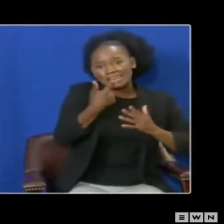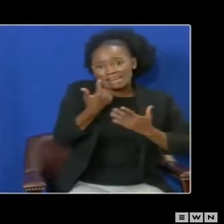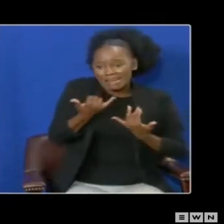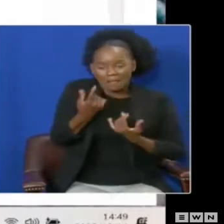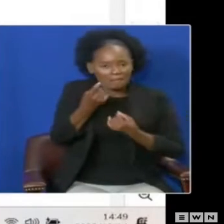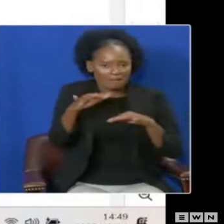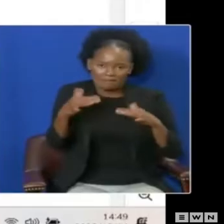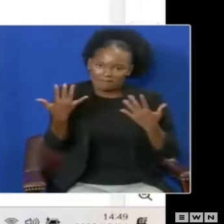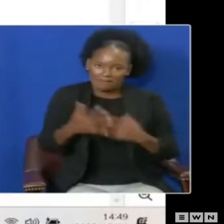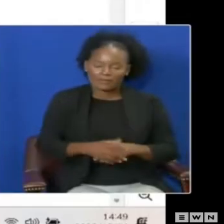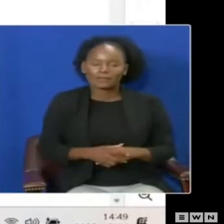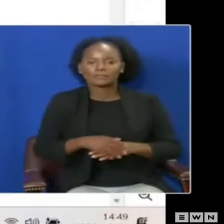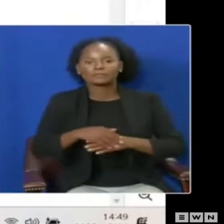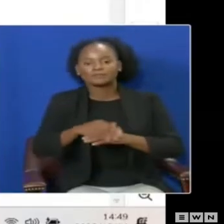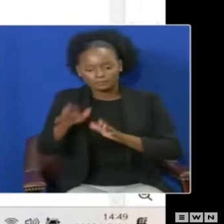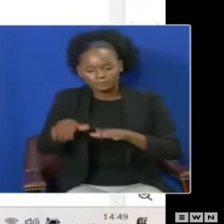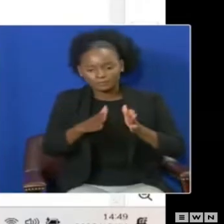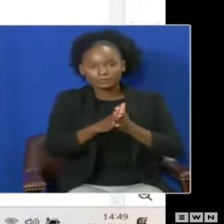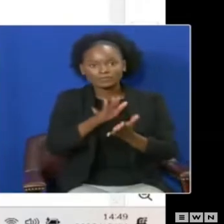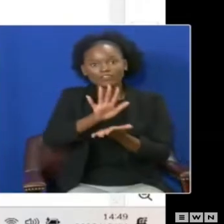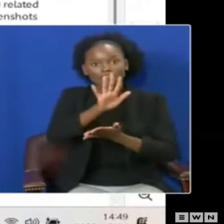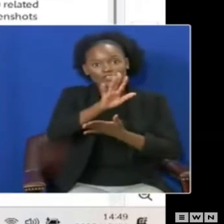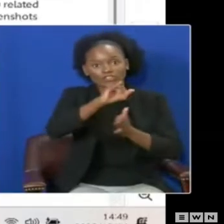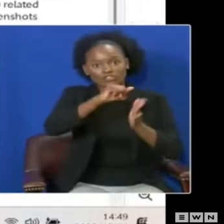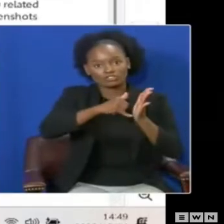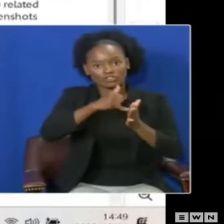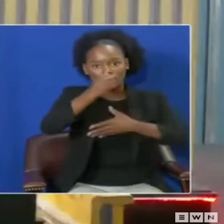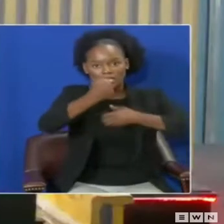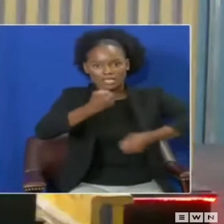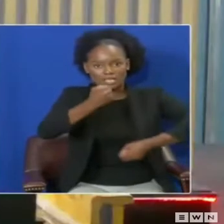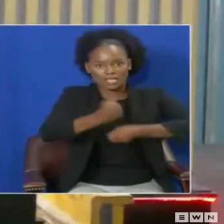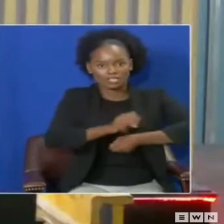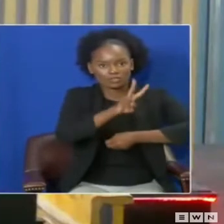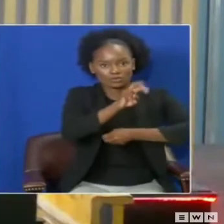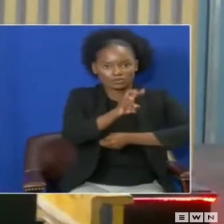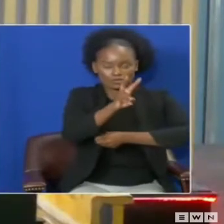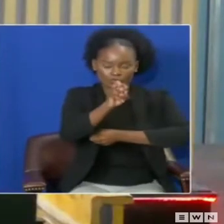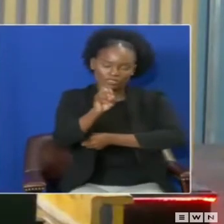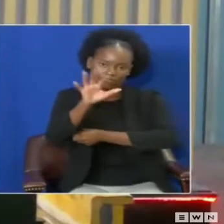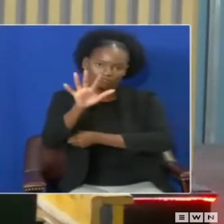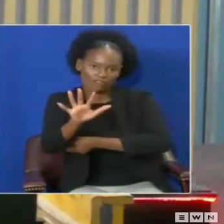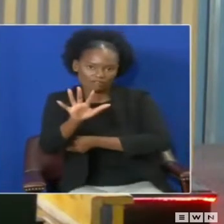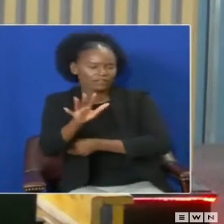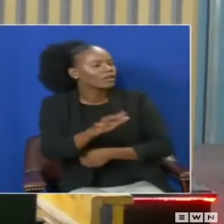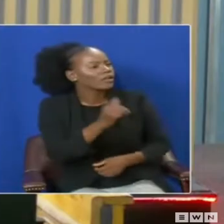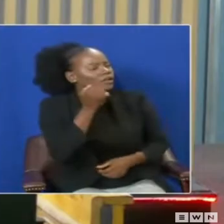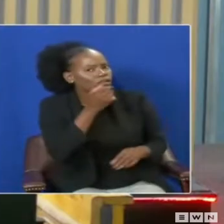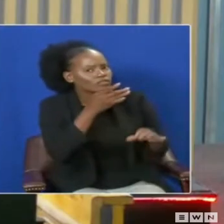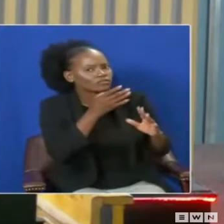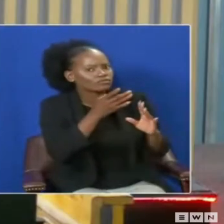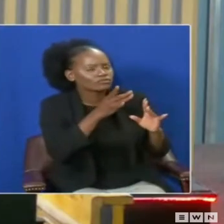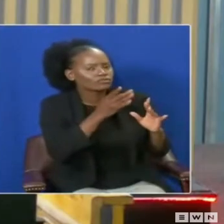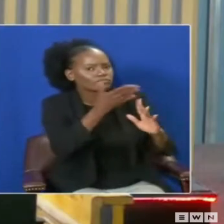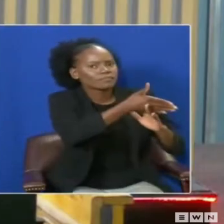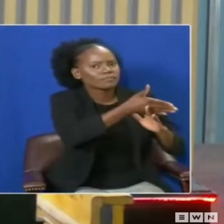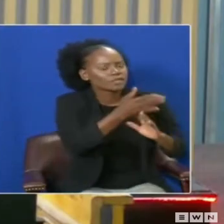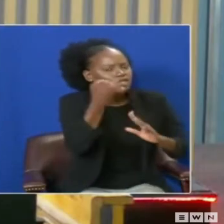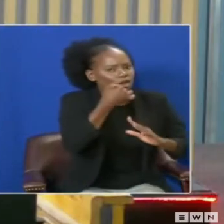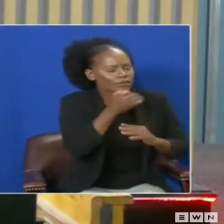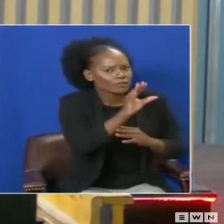On 15 January 2025, Mr. Rafadi requests... Ms. Hassan, can I just ask just